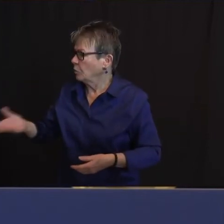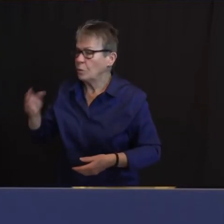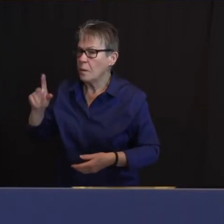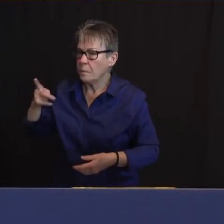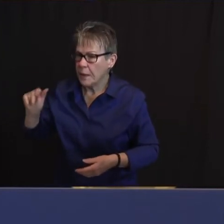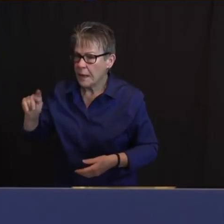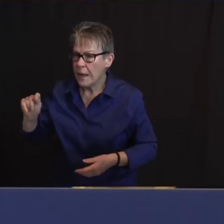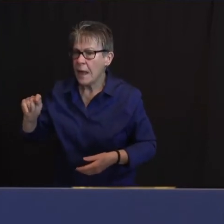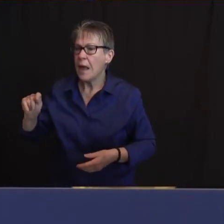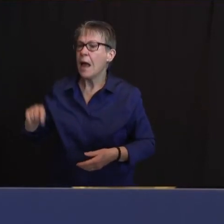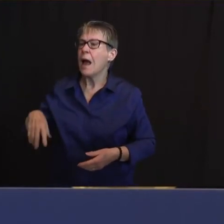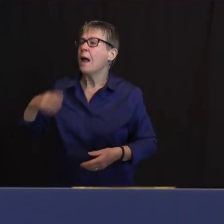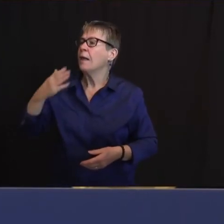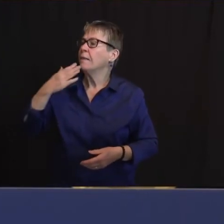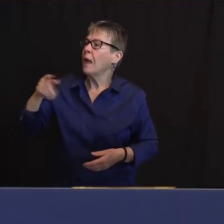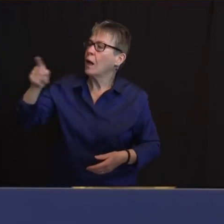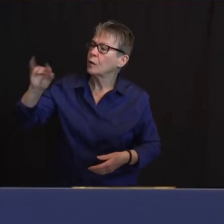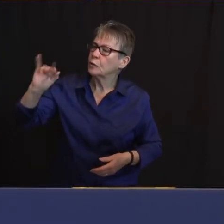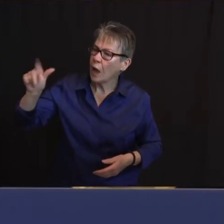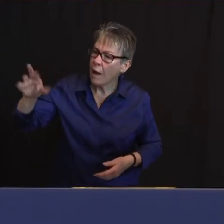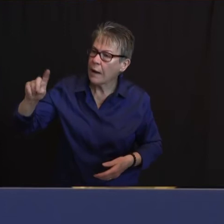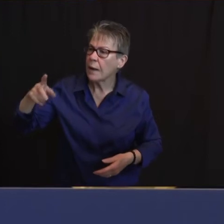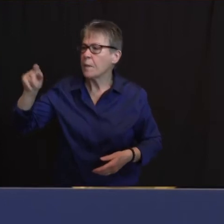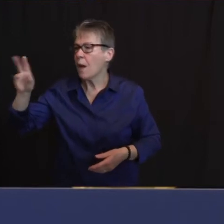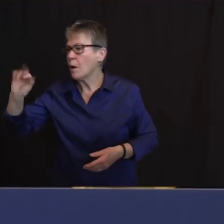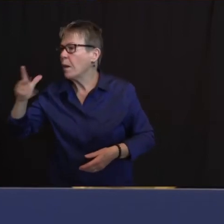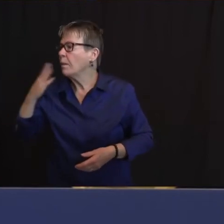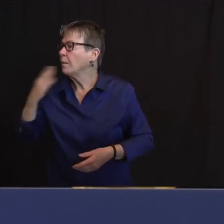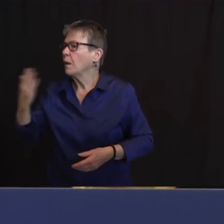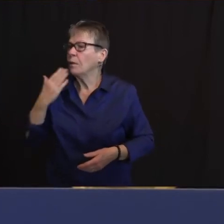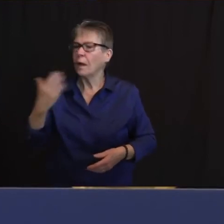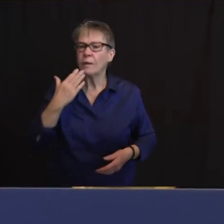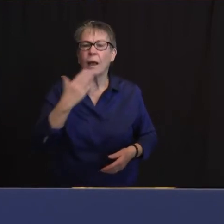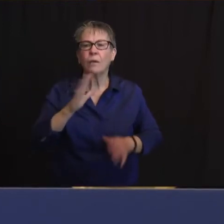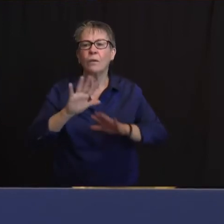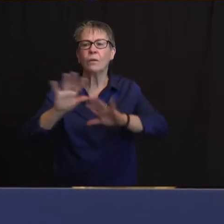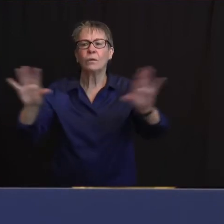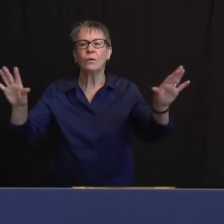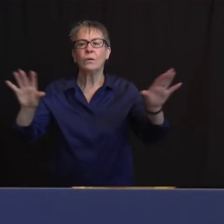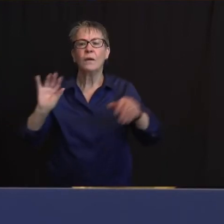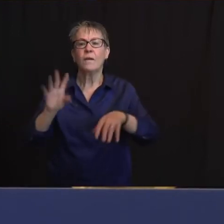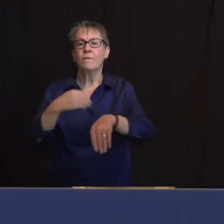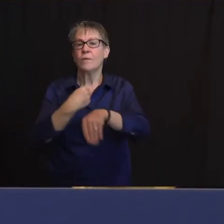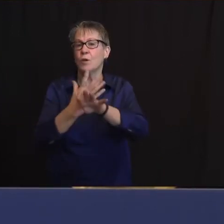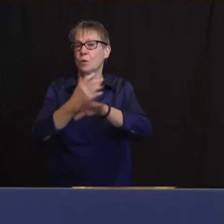Unless you hear otherwise, we'll be virtual tomorrow here at 1 o'clock on Wednesday.